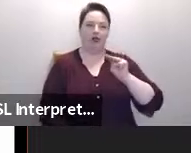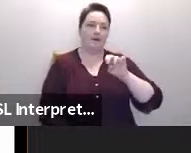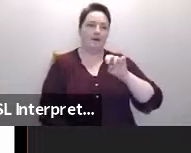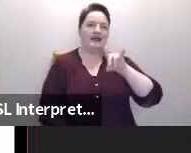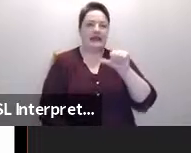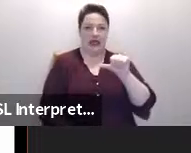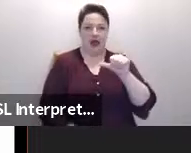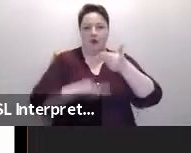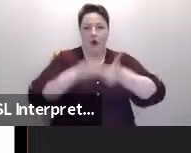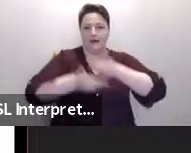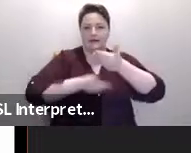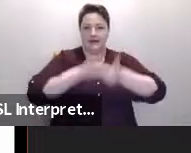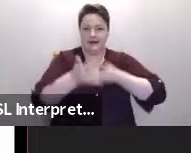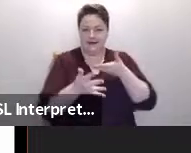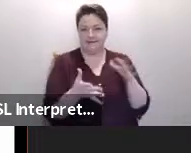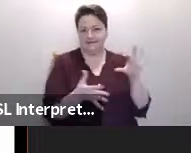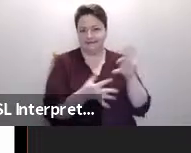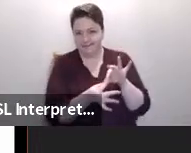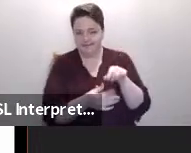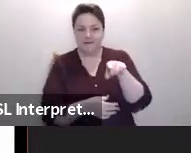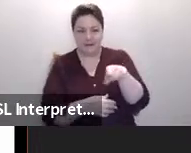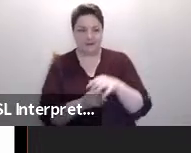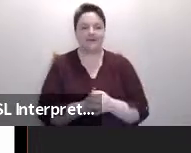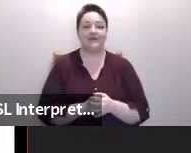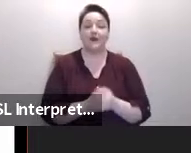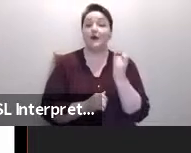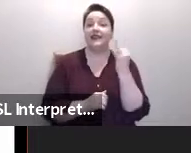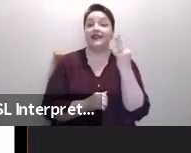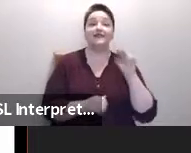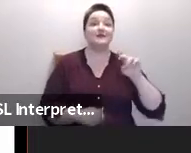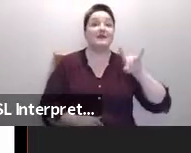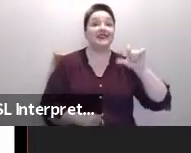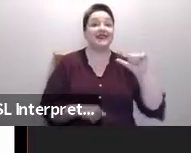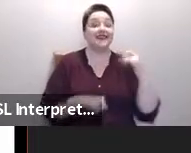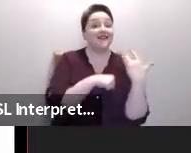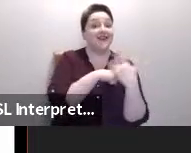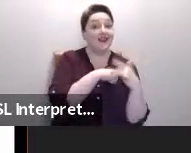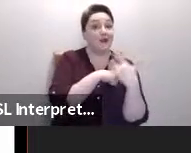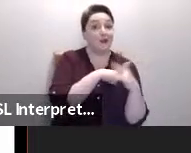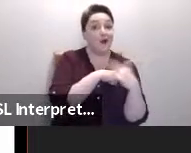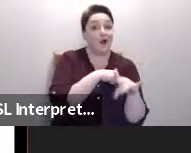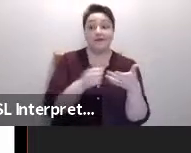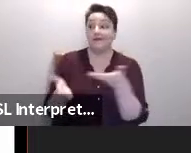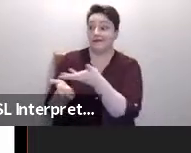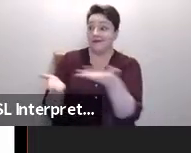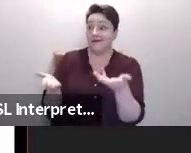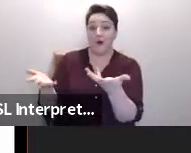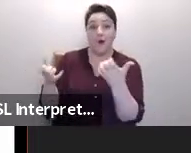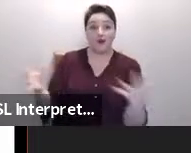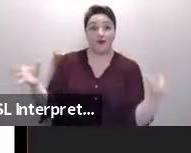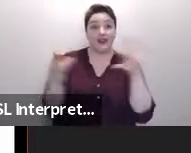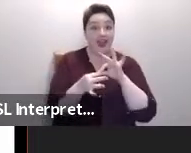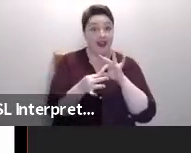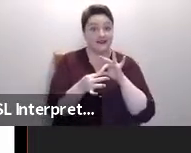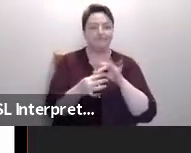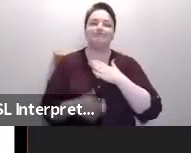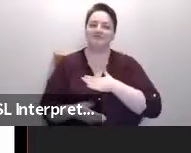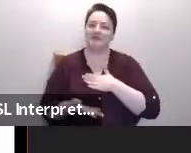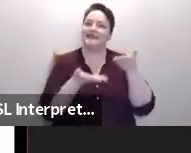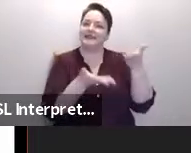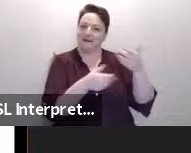So again, if there's media available, if media would like to connect with OHA, the email